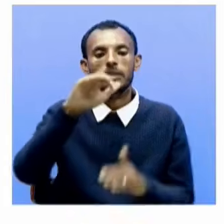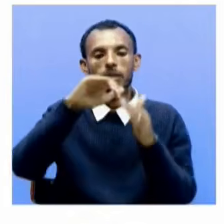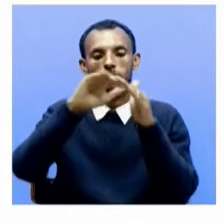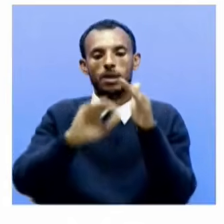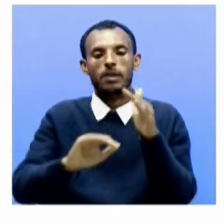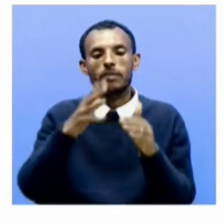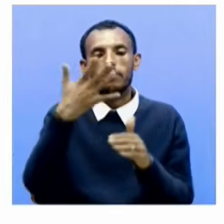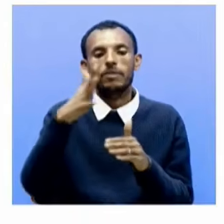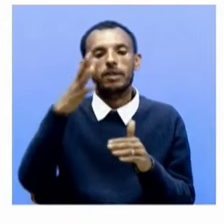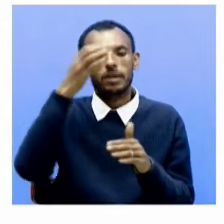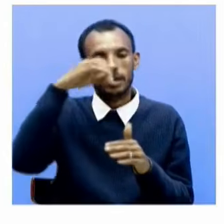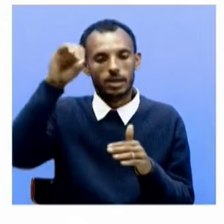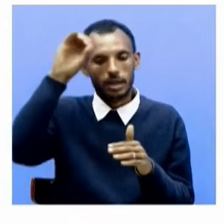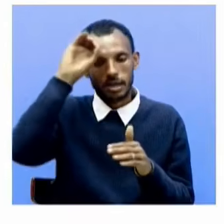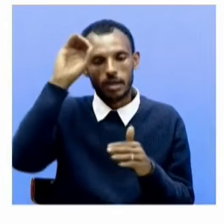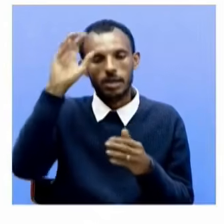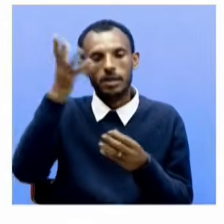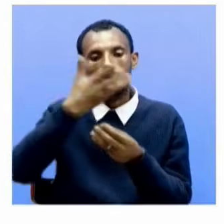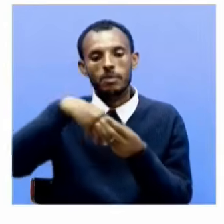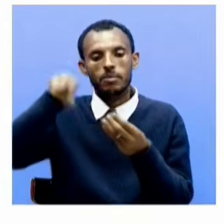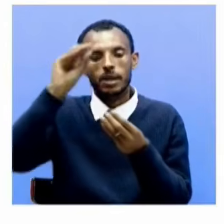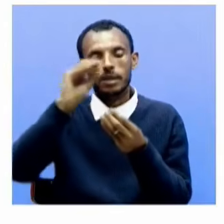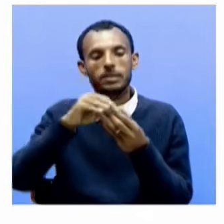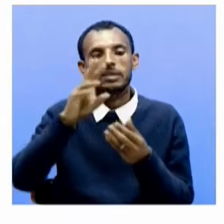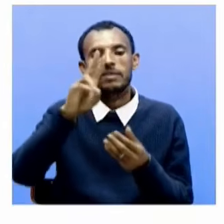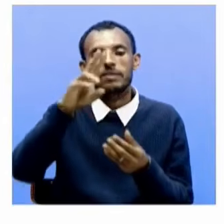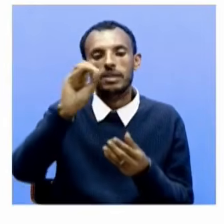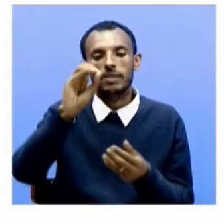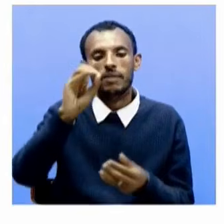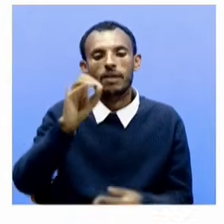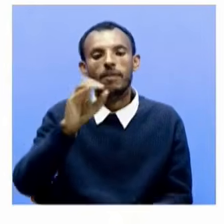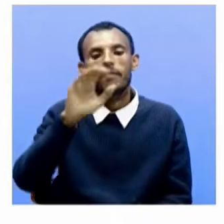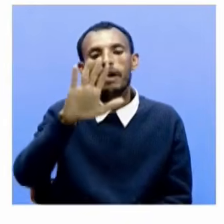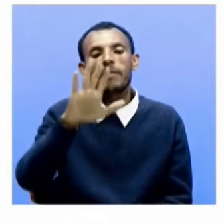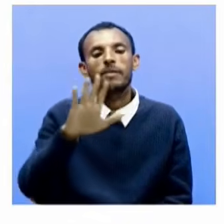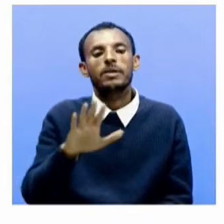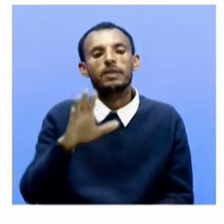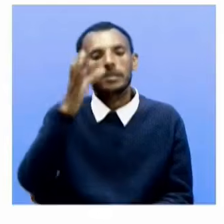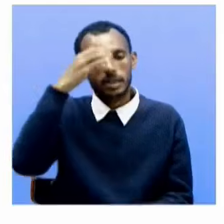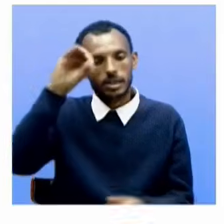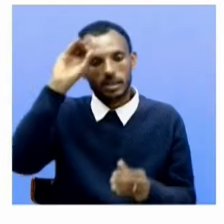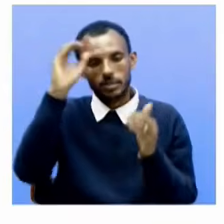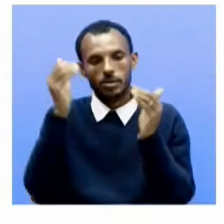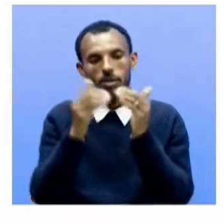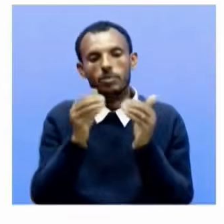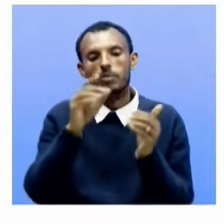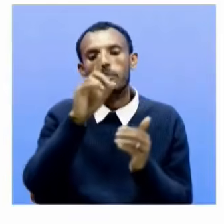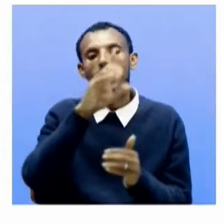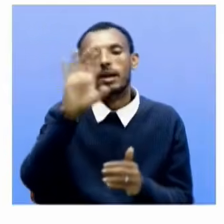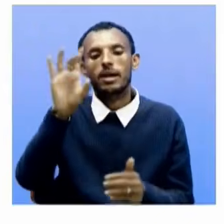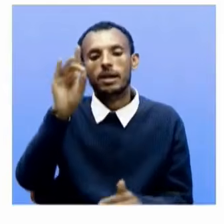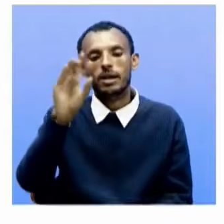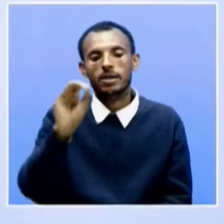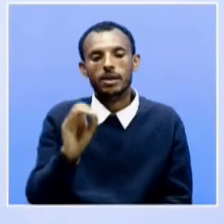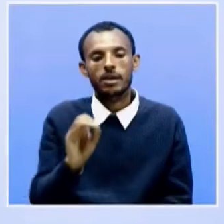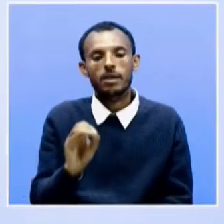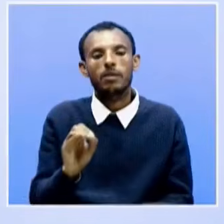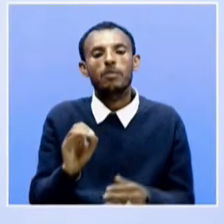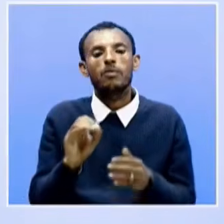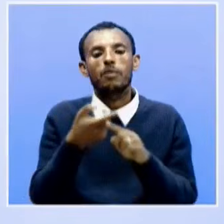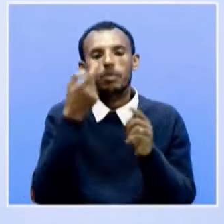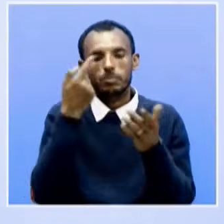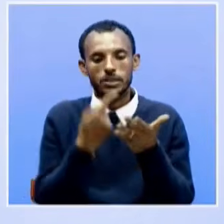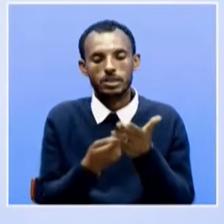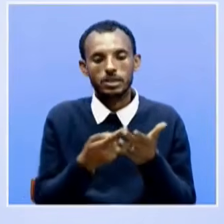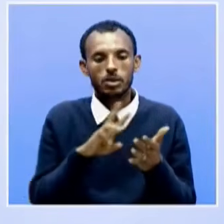degree plus 75 degree must be 180 degree. Okay, from these two we